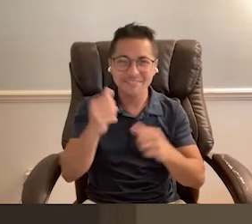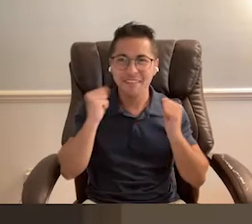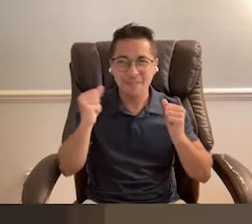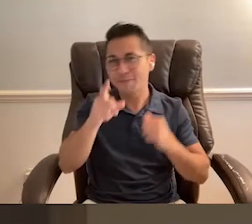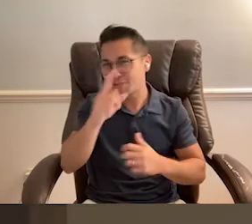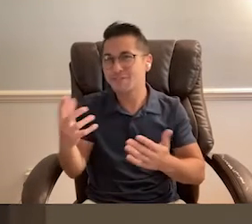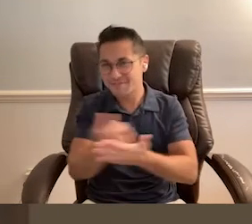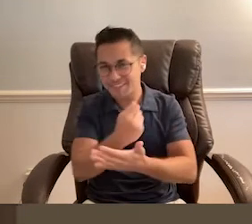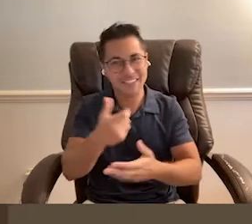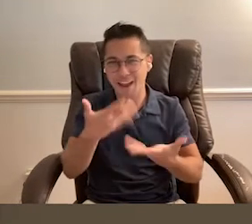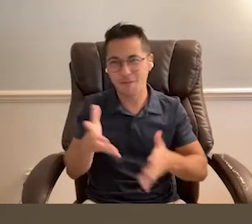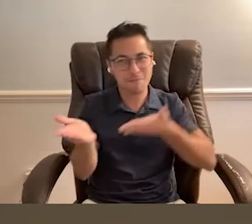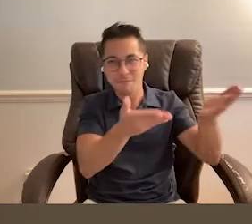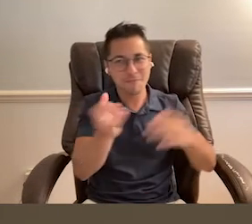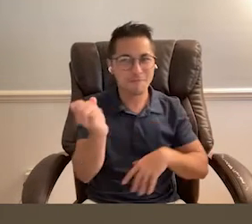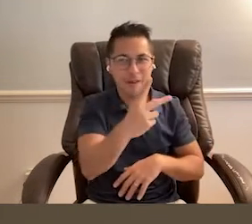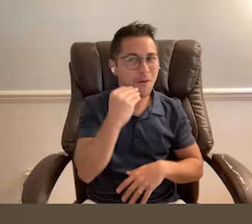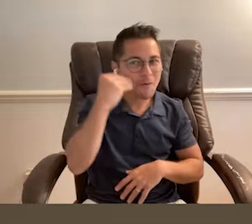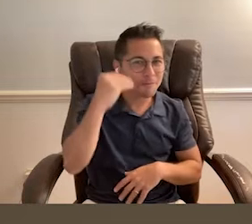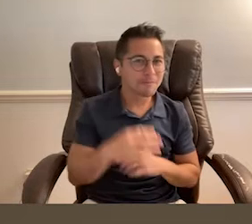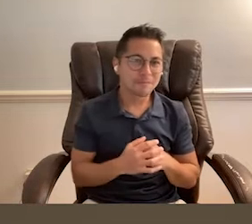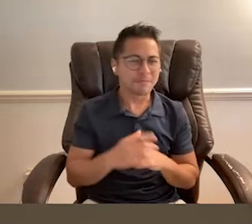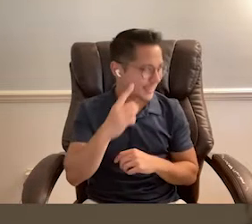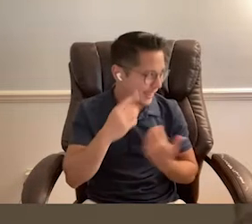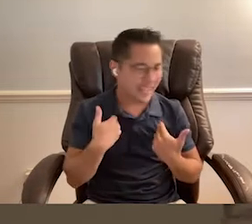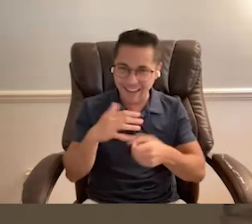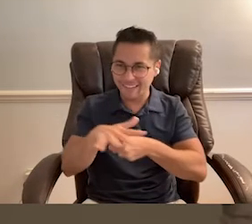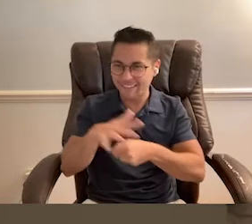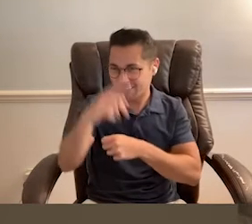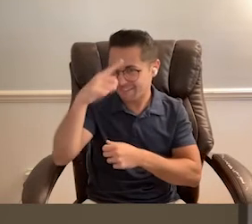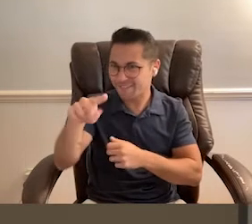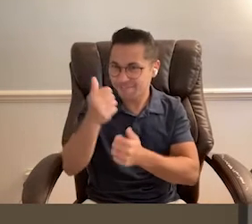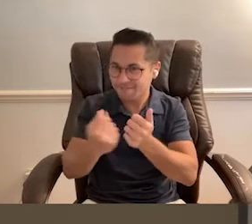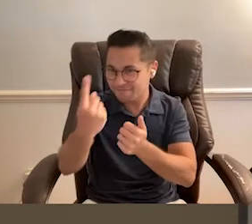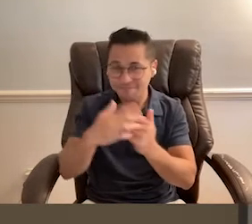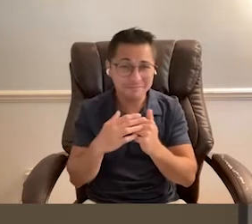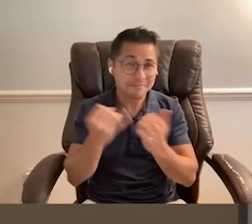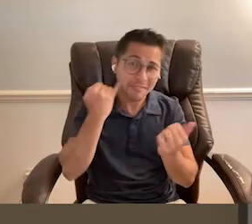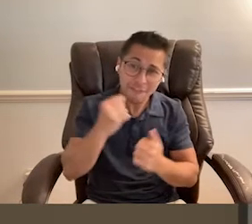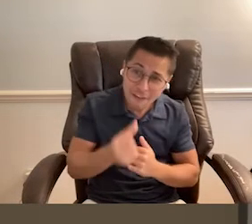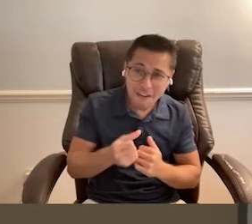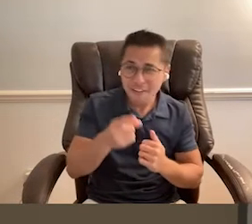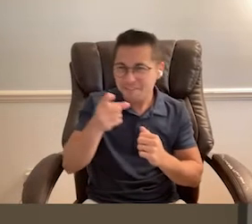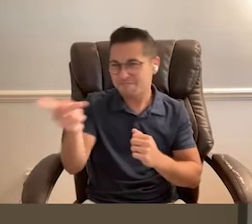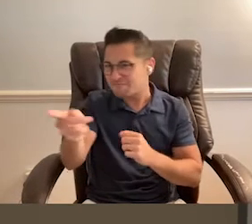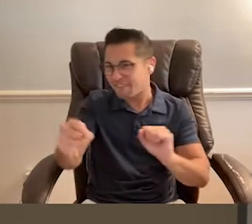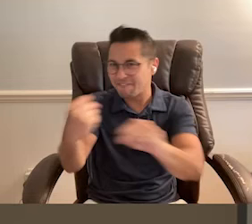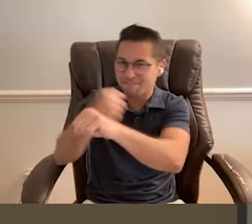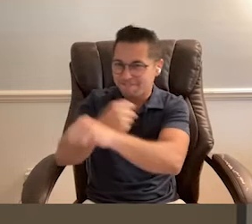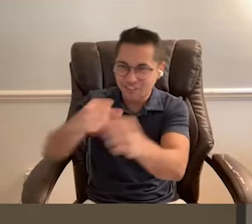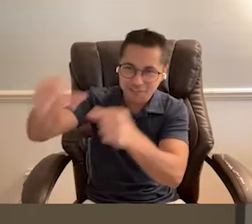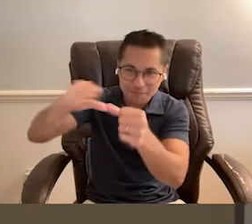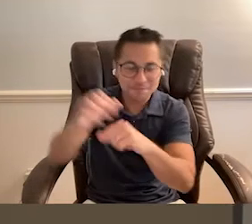right. I think I have enough for everybody. If not, you can find it out. All right. So my name is John Fitch.